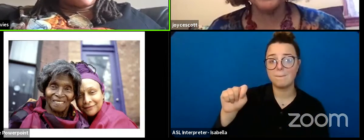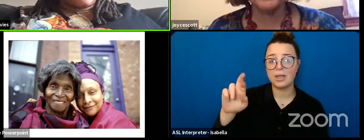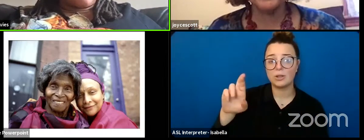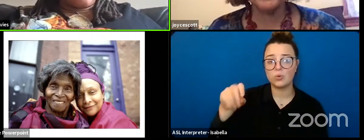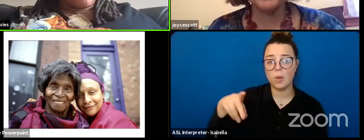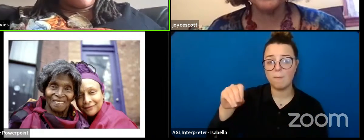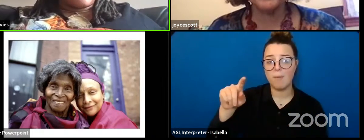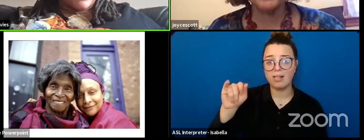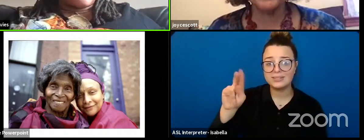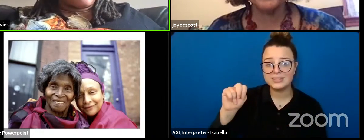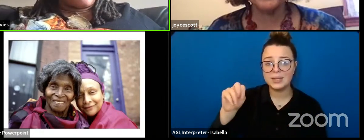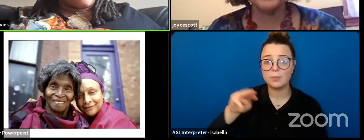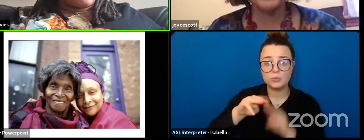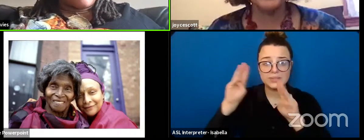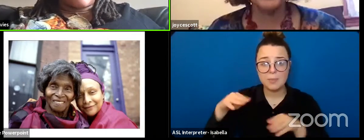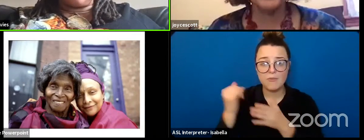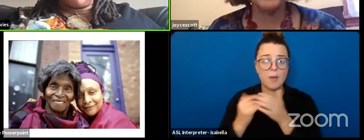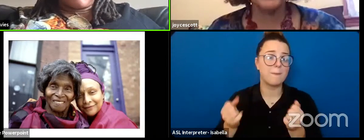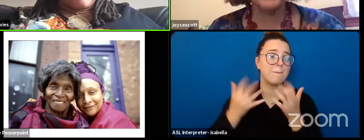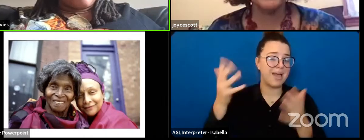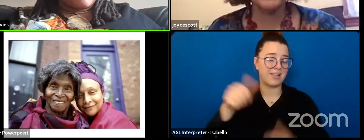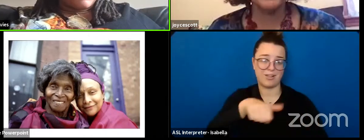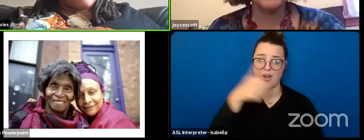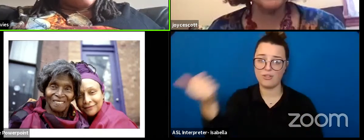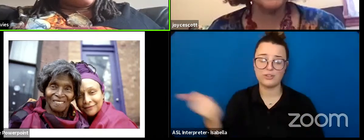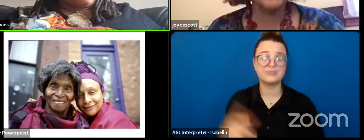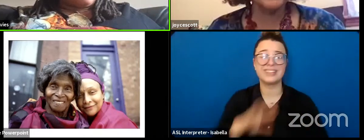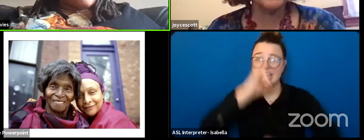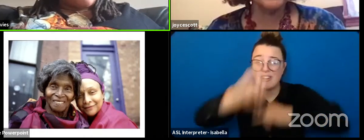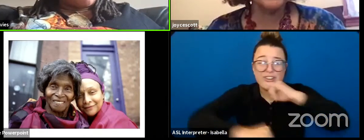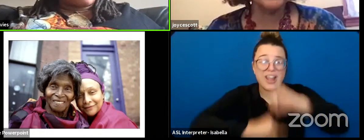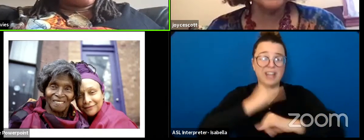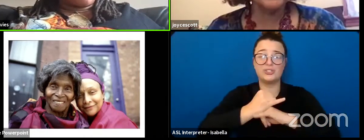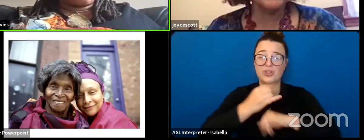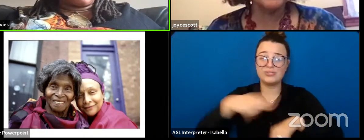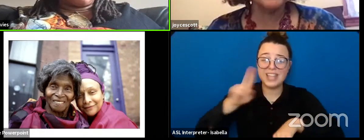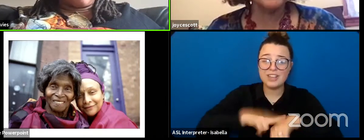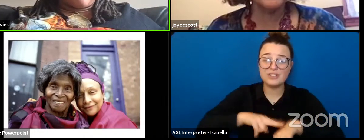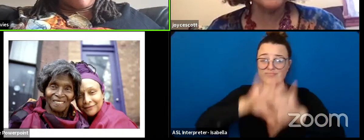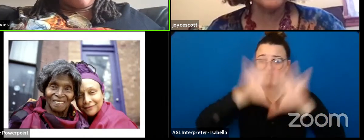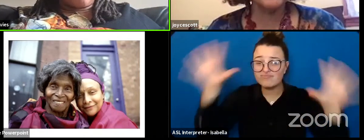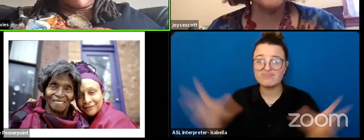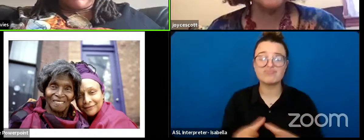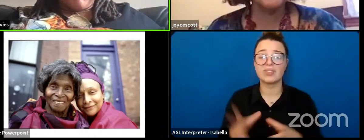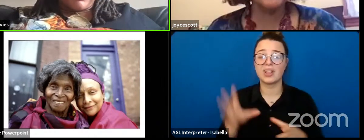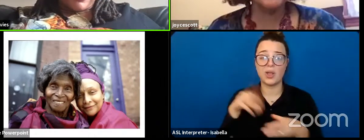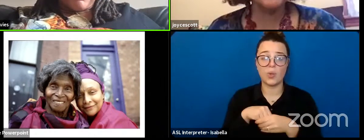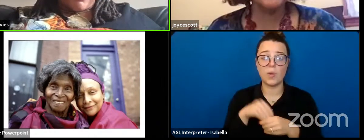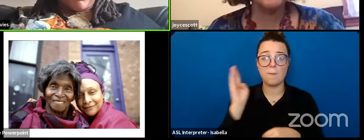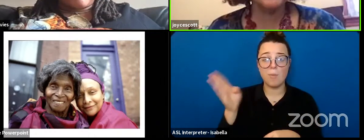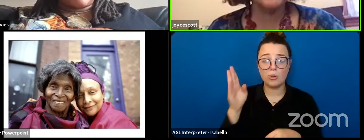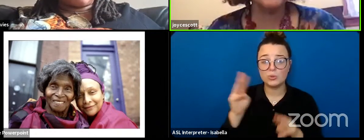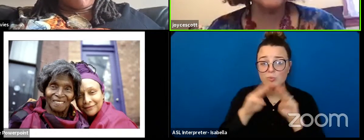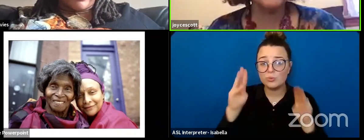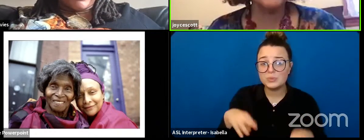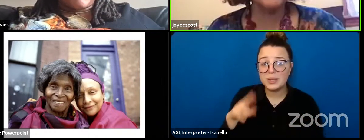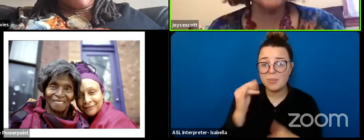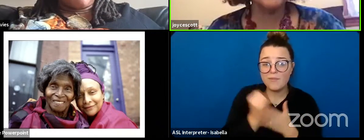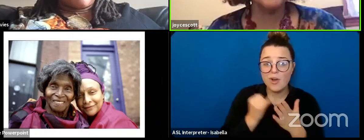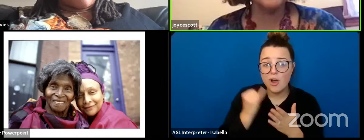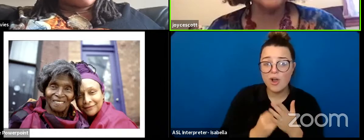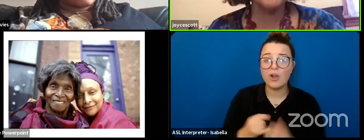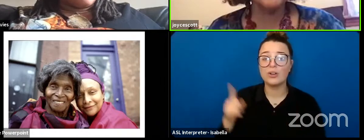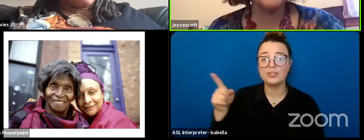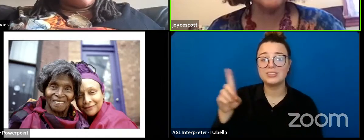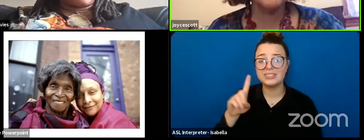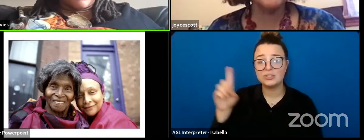public collections of numerous national and international museums, including Baltimore Museum of Art, Brooklyn Museum of Art, Detroit